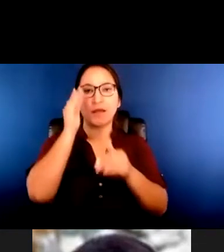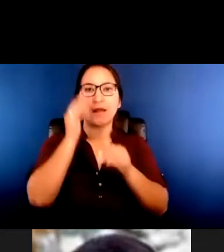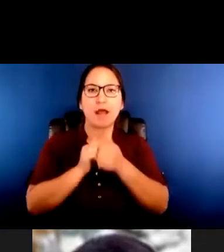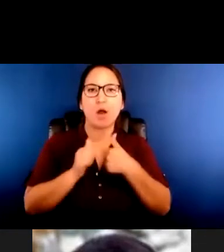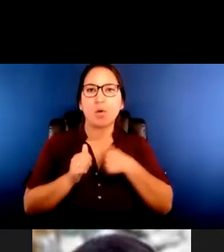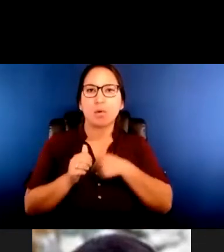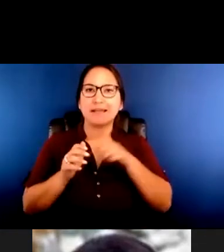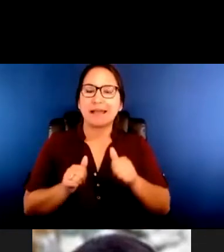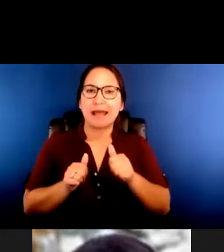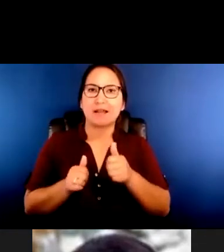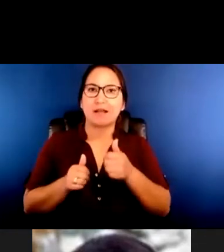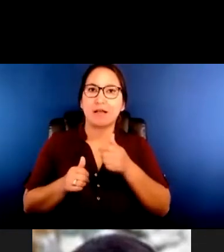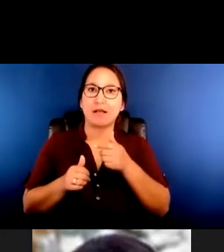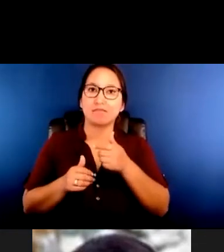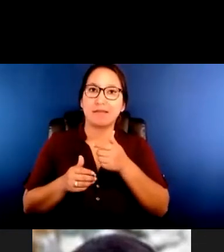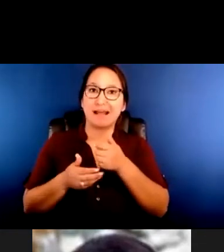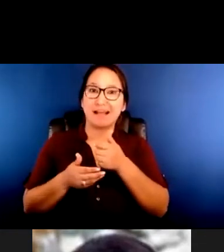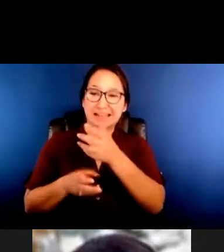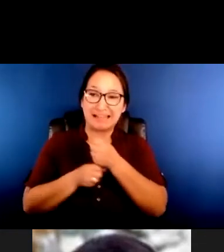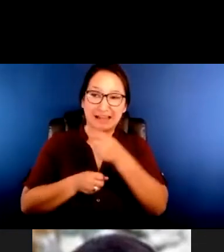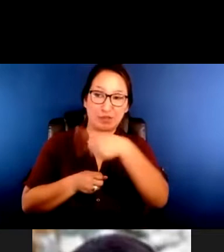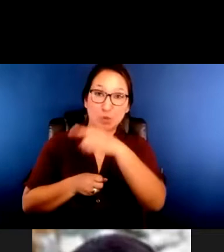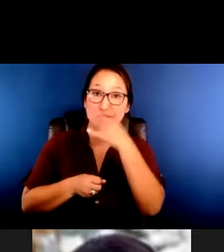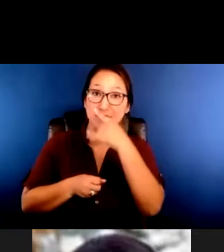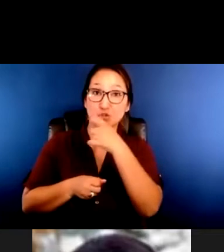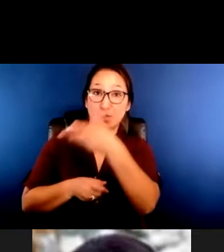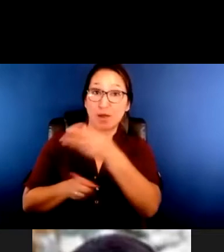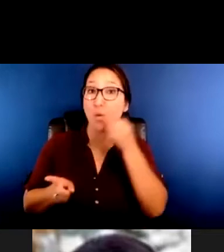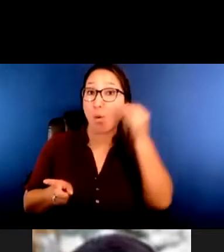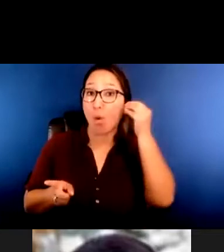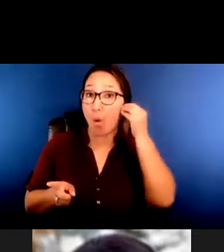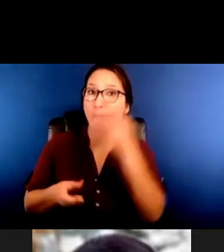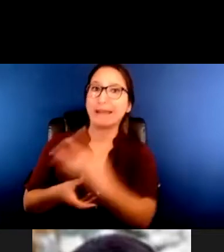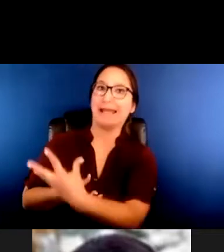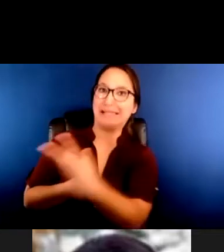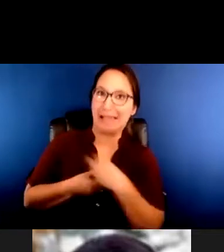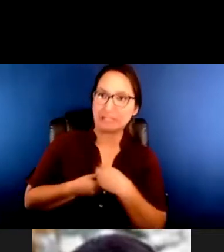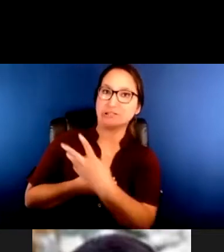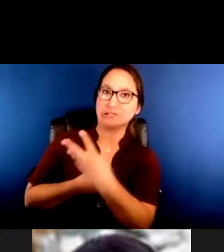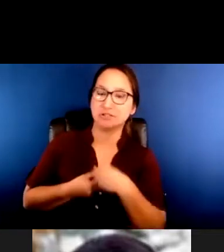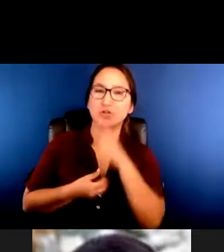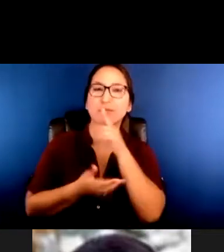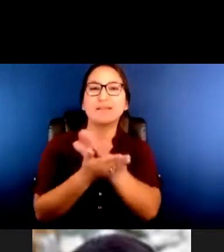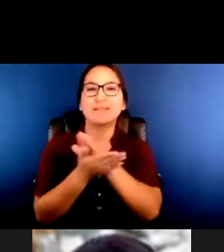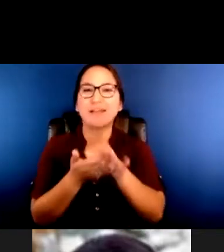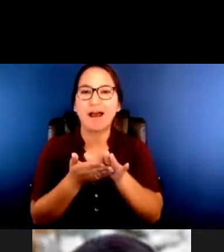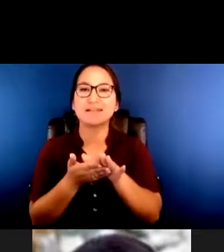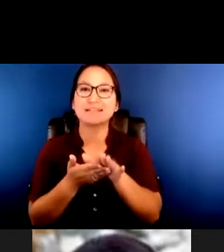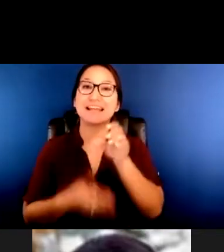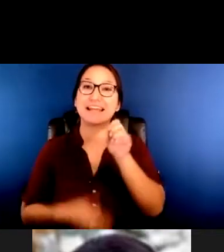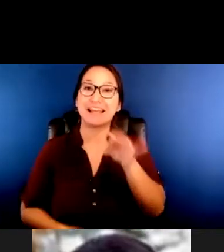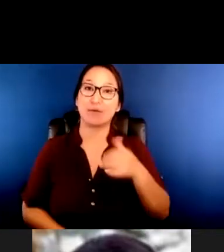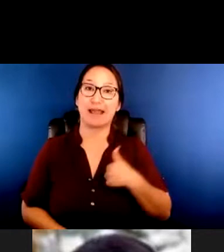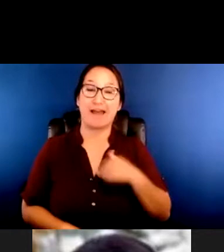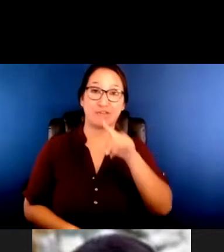home. It's extremely difficult, because it would be nice if Zoom had a feature to press a button that could tap you as a parent on the shoulder if you have